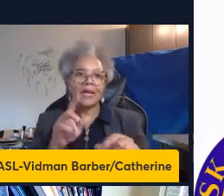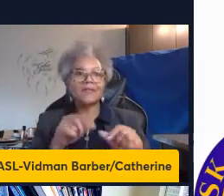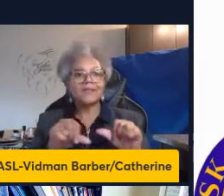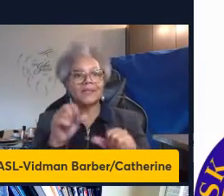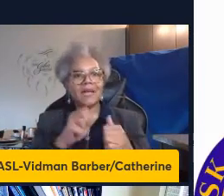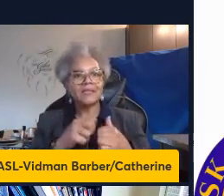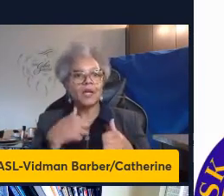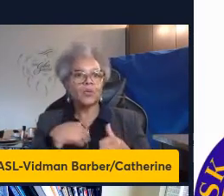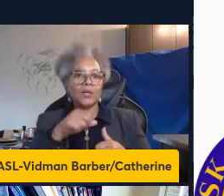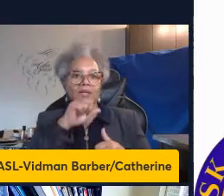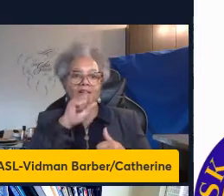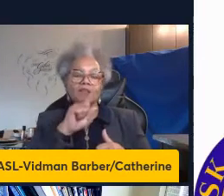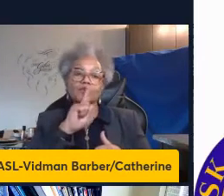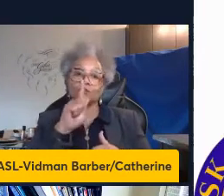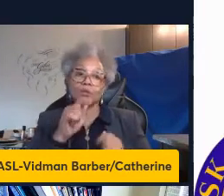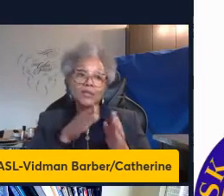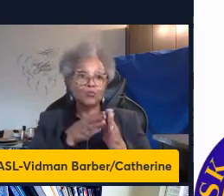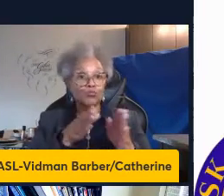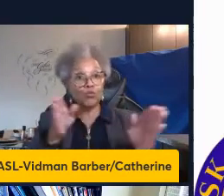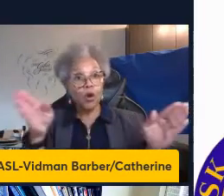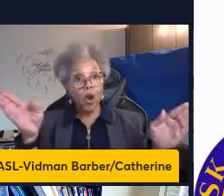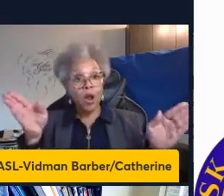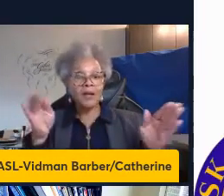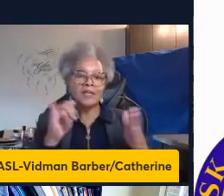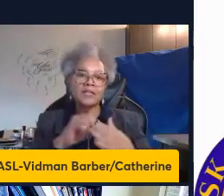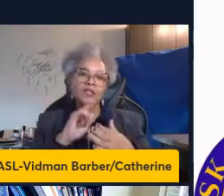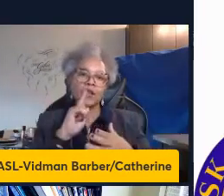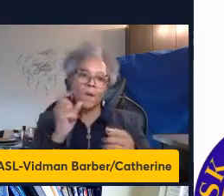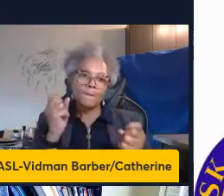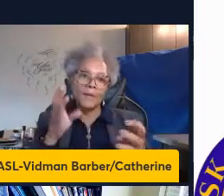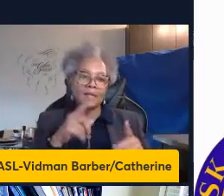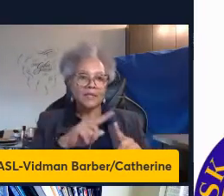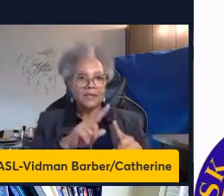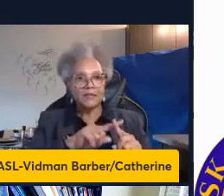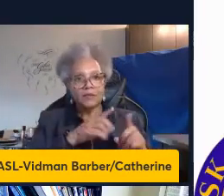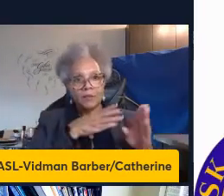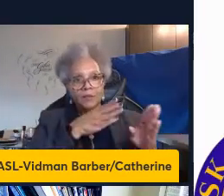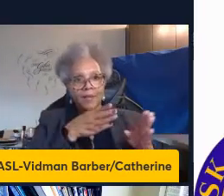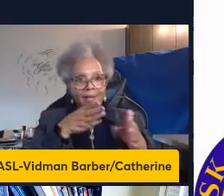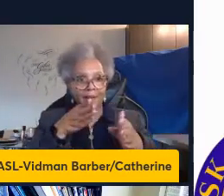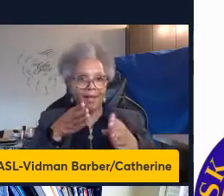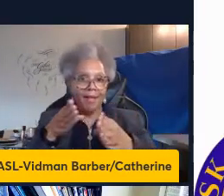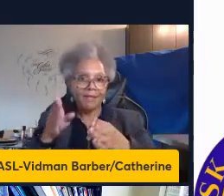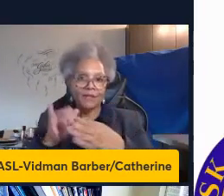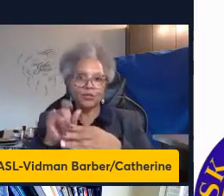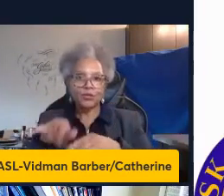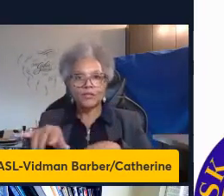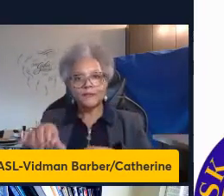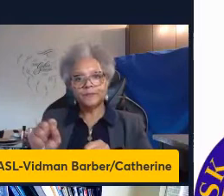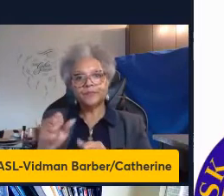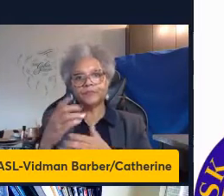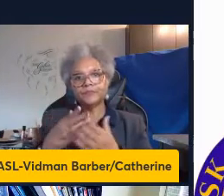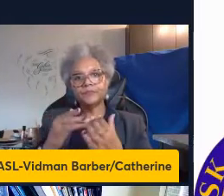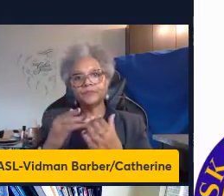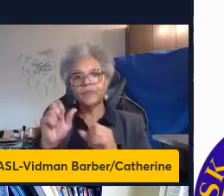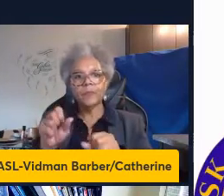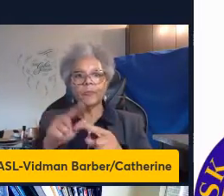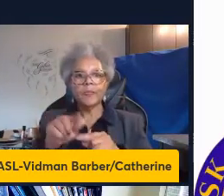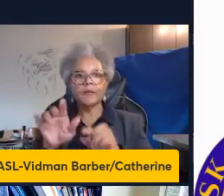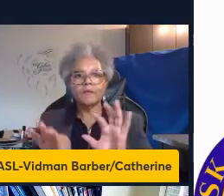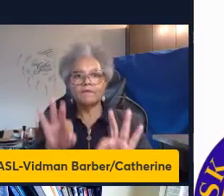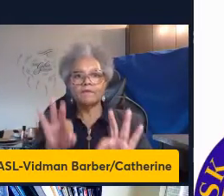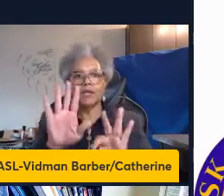is so incredibly broad, and there's so many paths for you to be able to take. And part of being able to find your